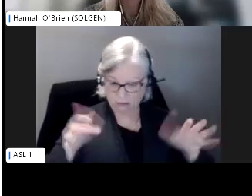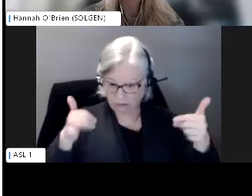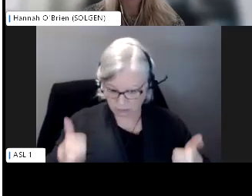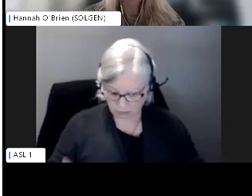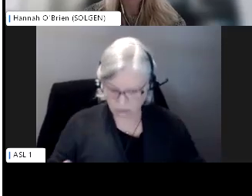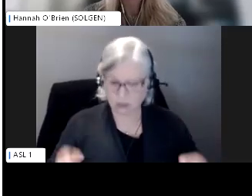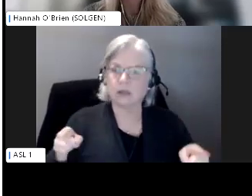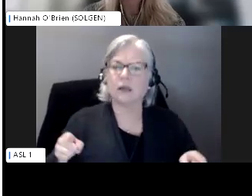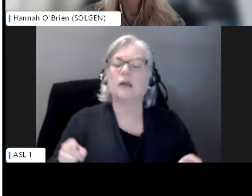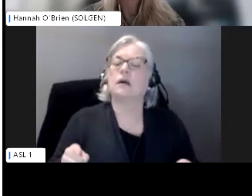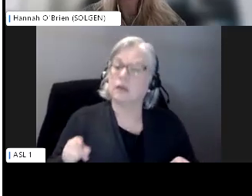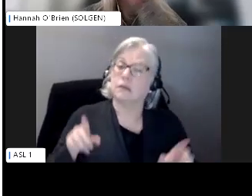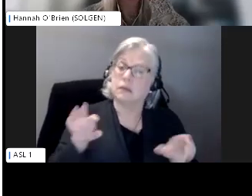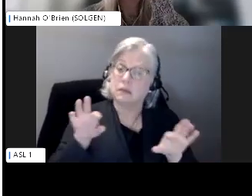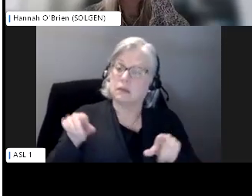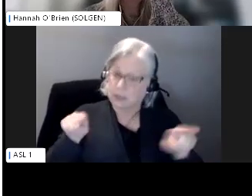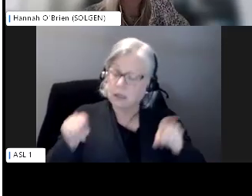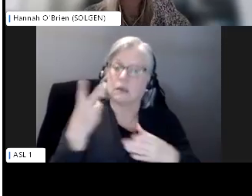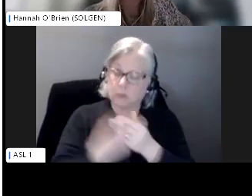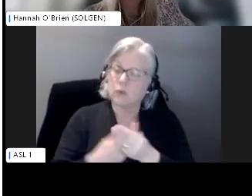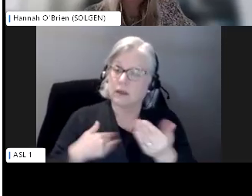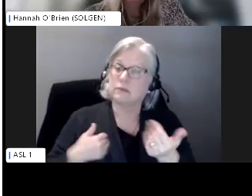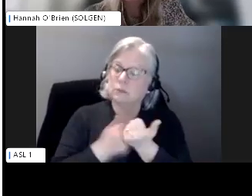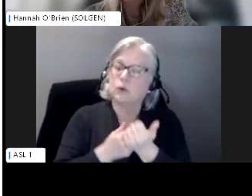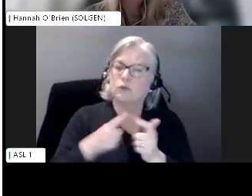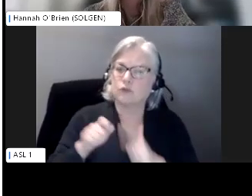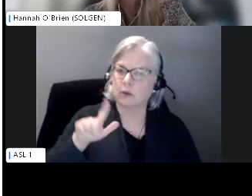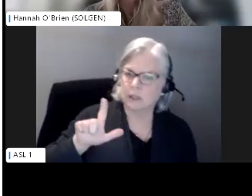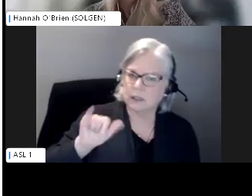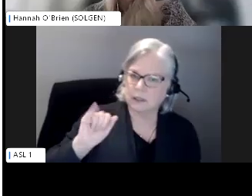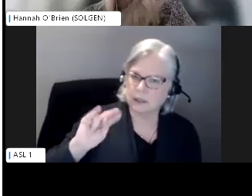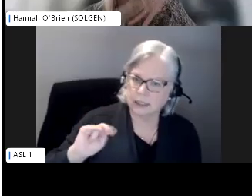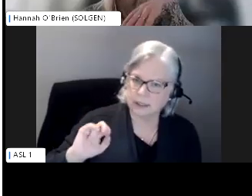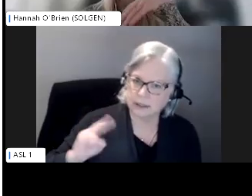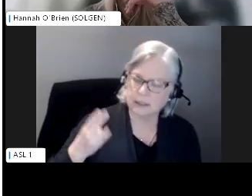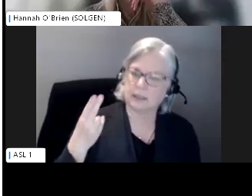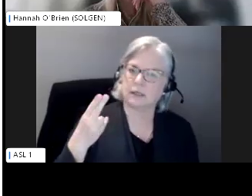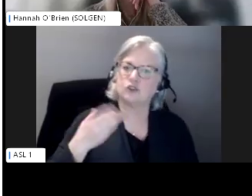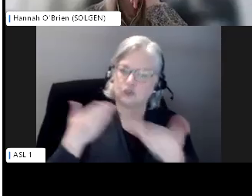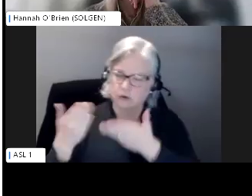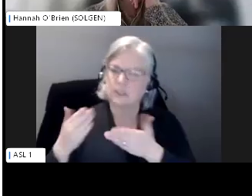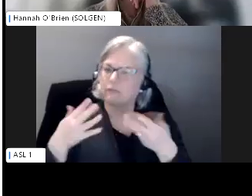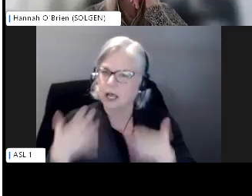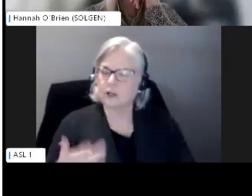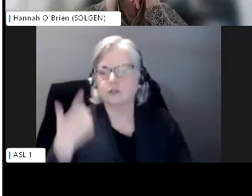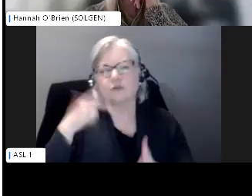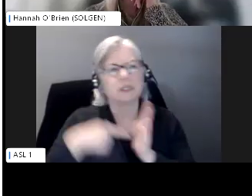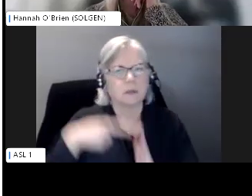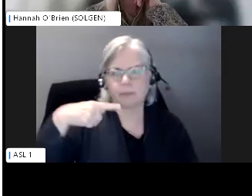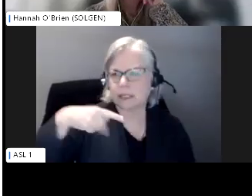received a host of support services from Lynn service provider agencies, and this included